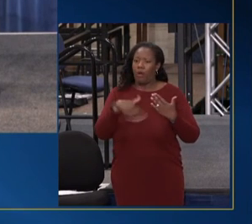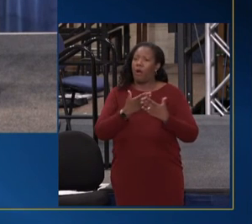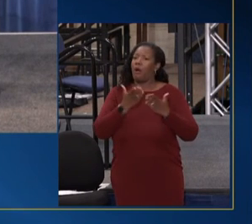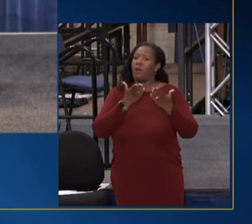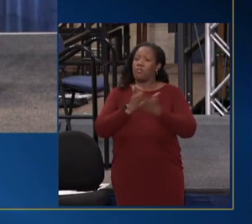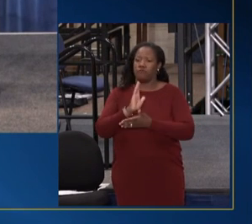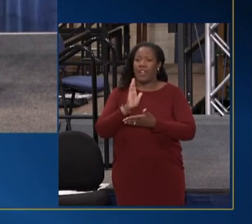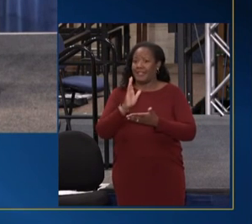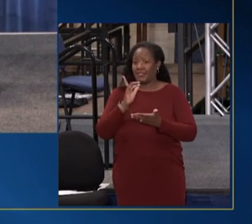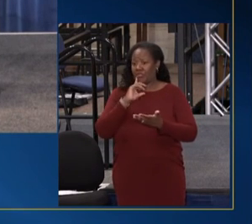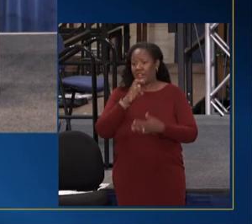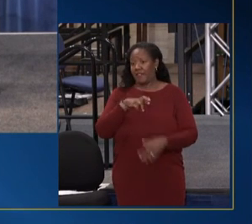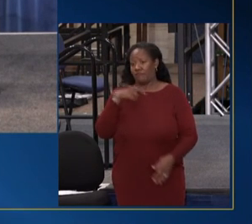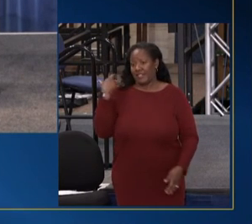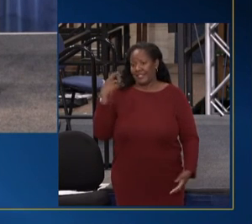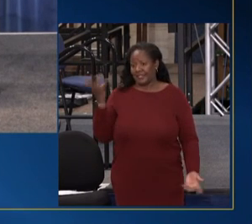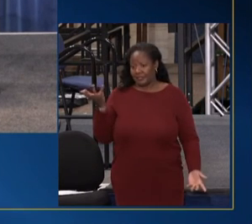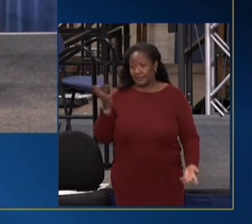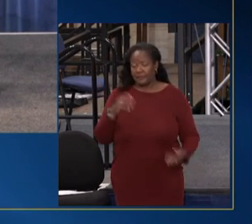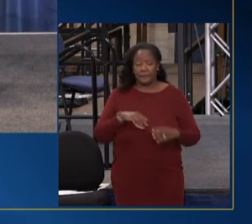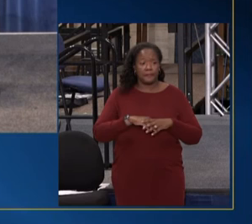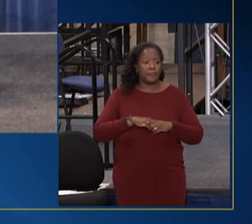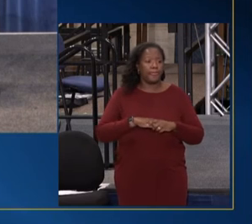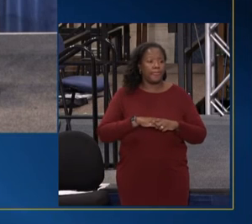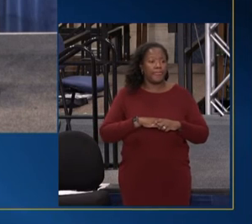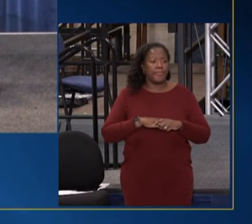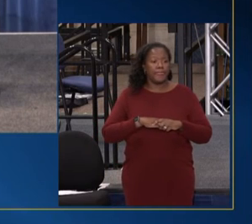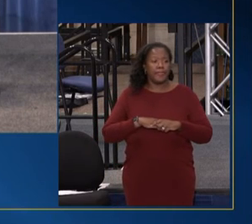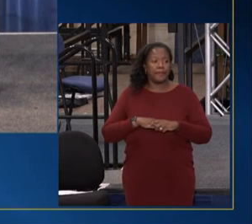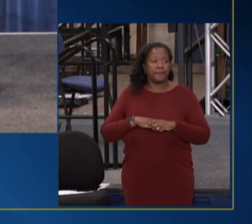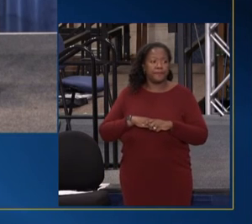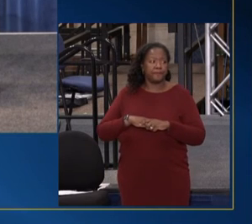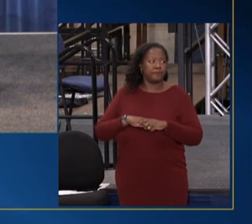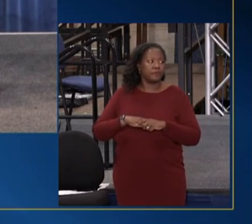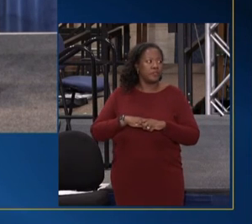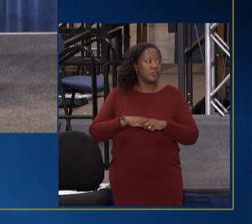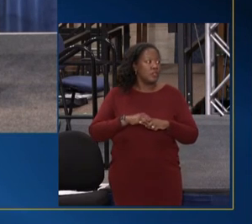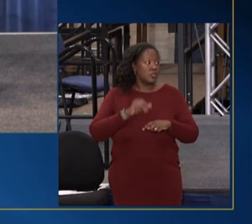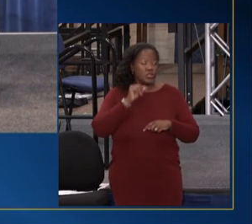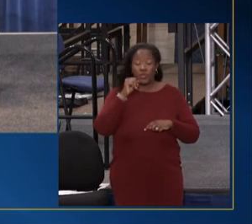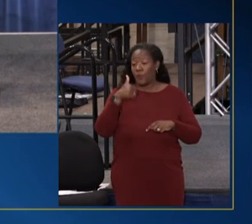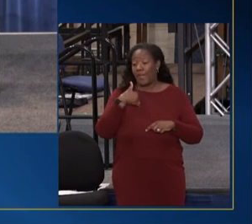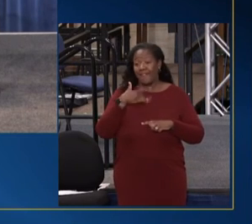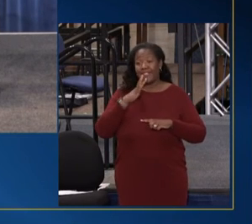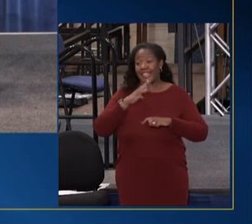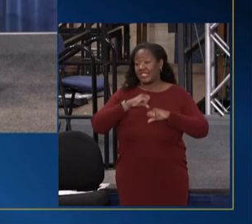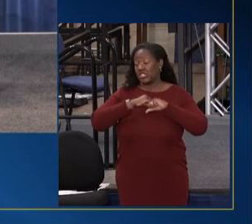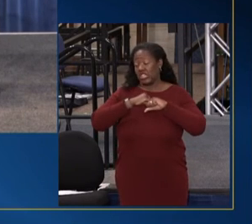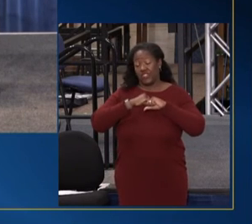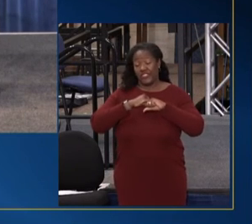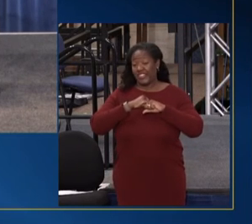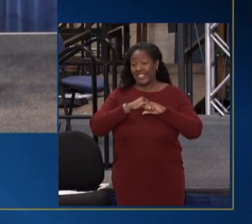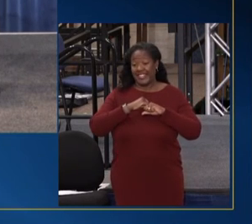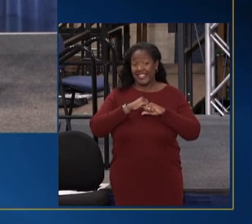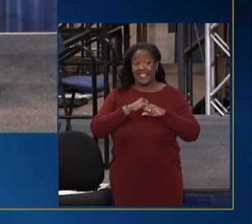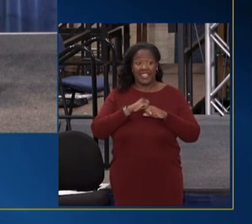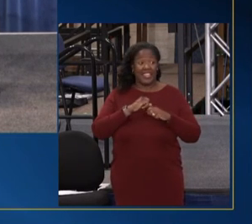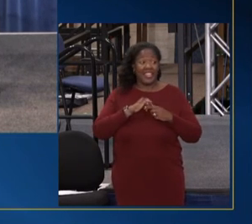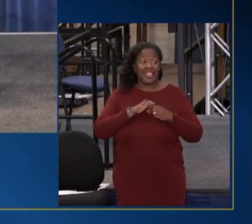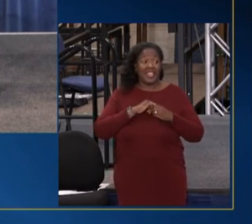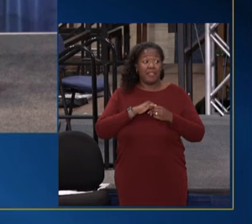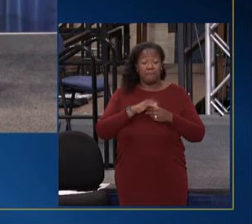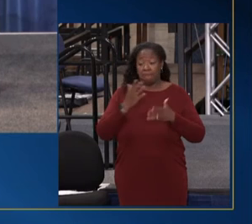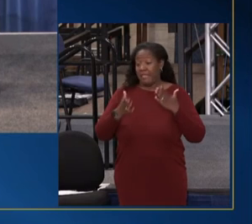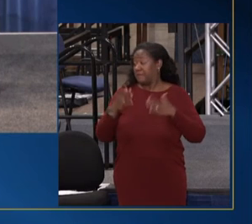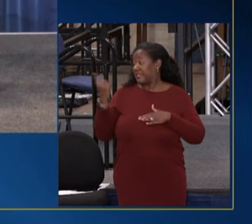on the table. And so you really don't have that security that you necessarily will have a right that maybe somebody else disagrees